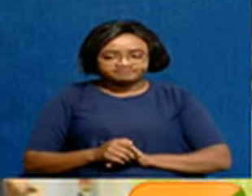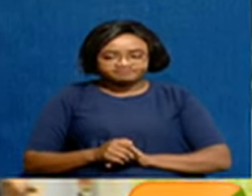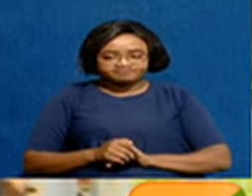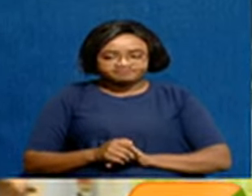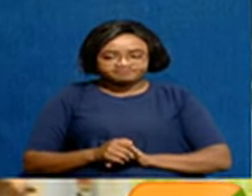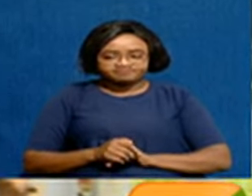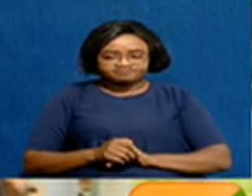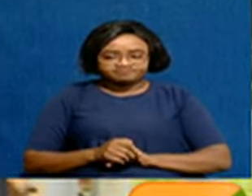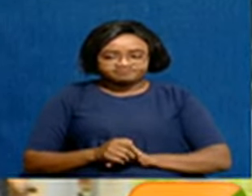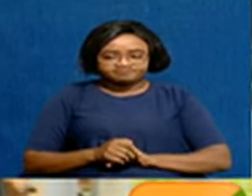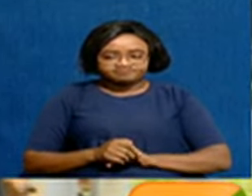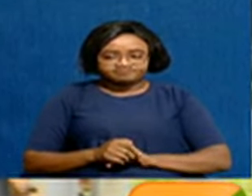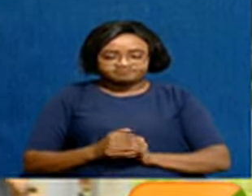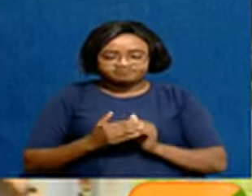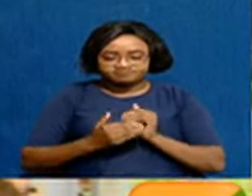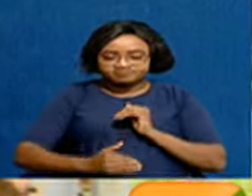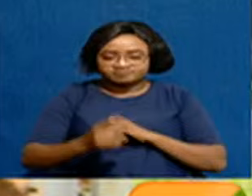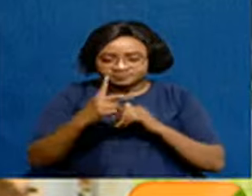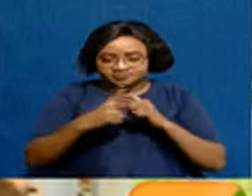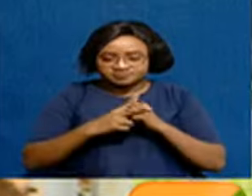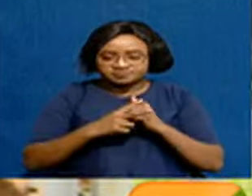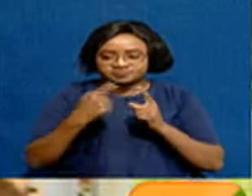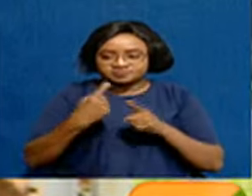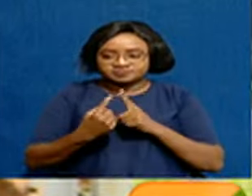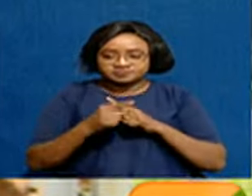about 7 or so years away from now.